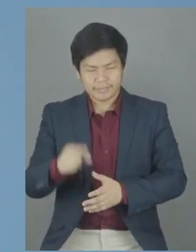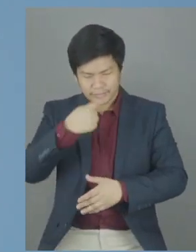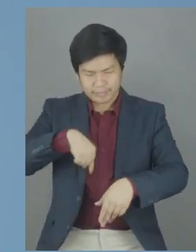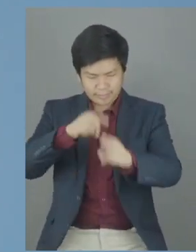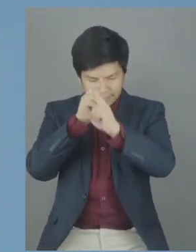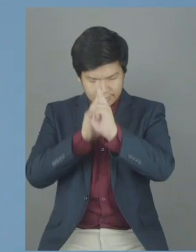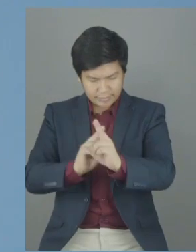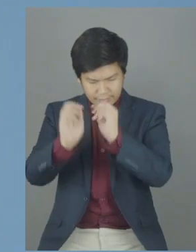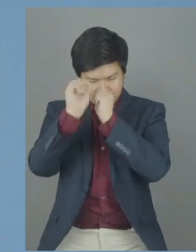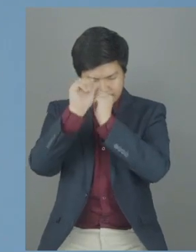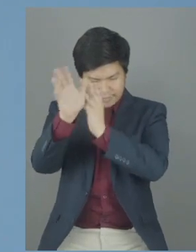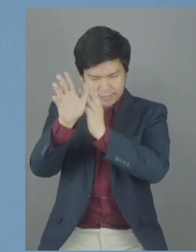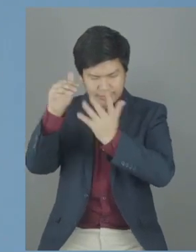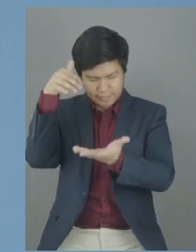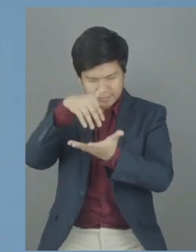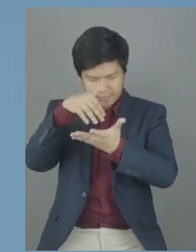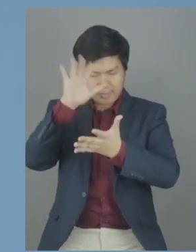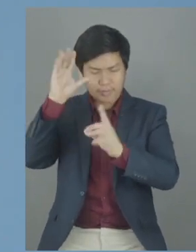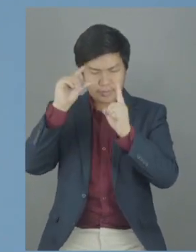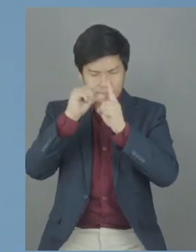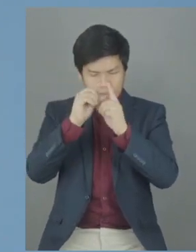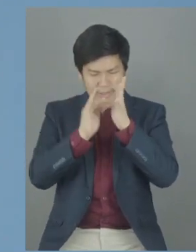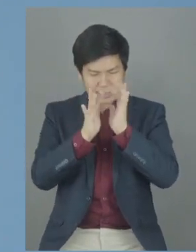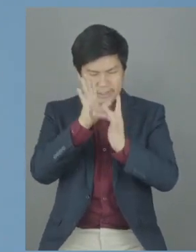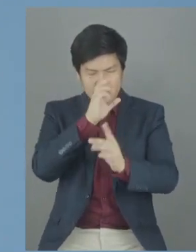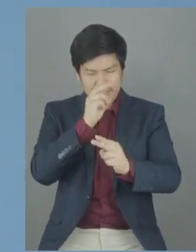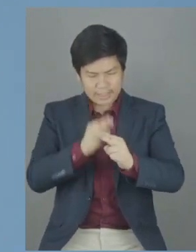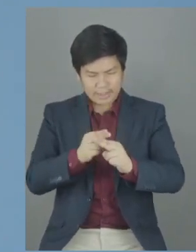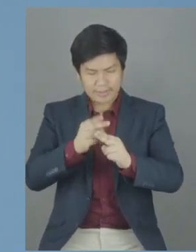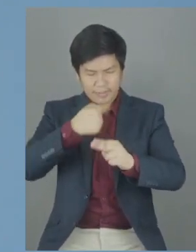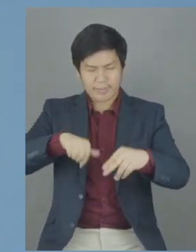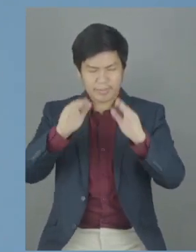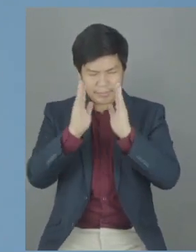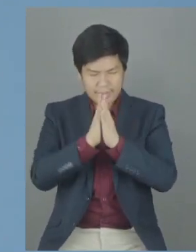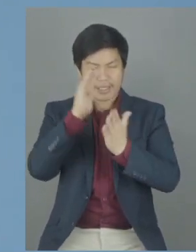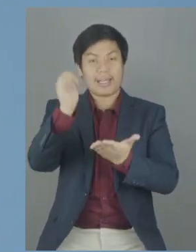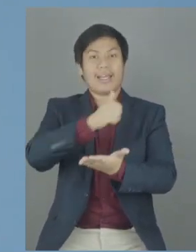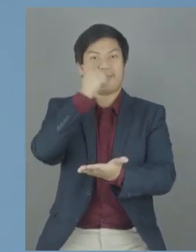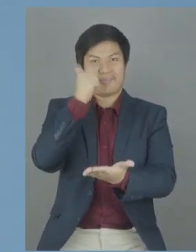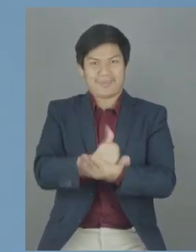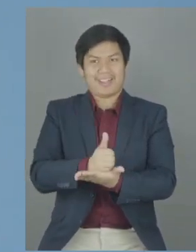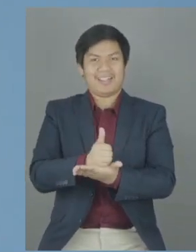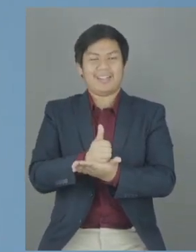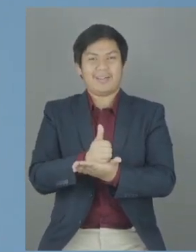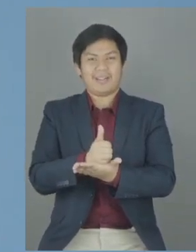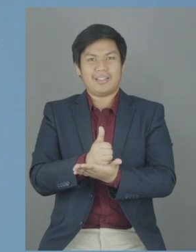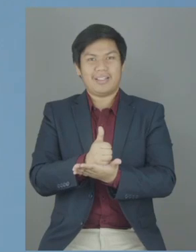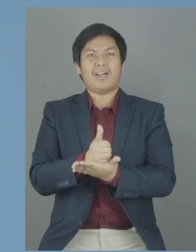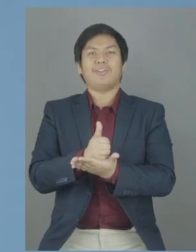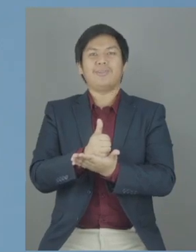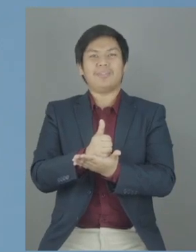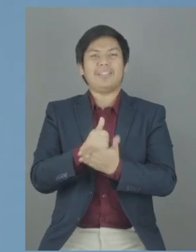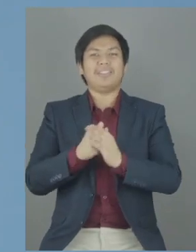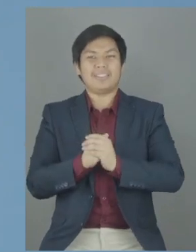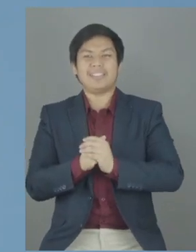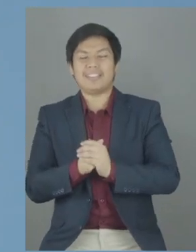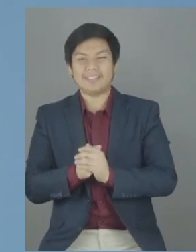you, Father, as we study your word. In Jesus' name we pray. Amen. Good morning, everyone.